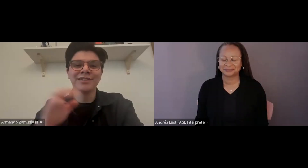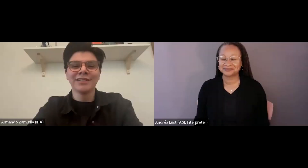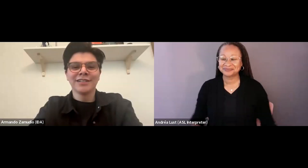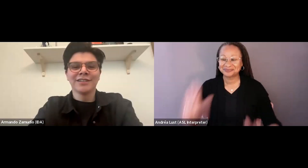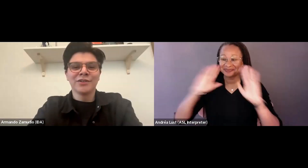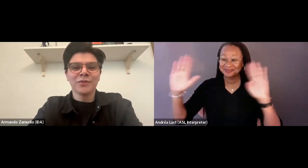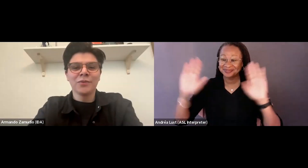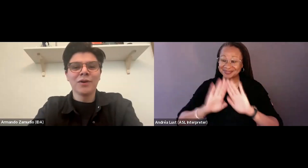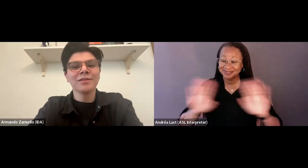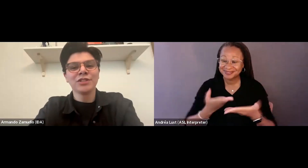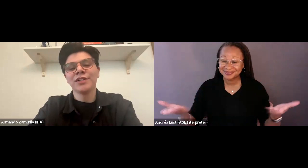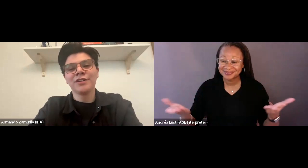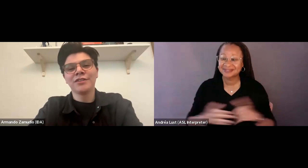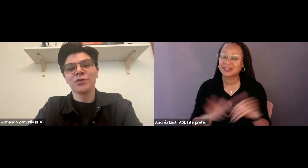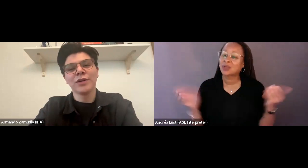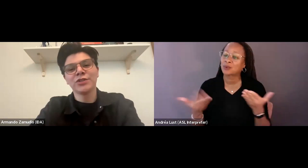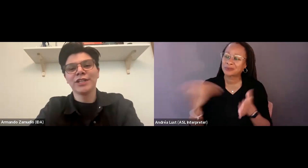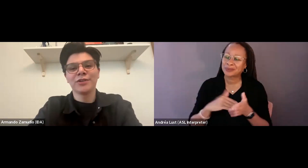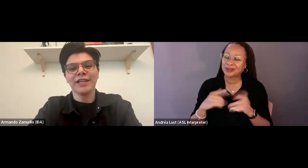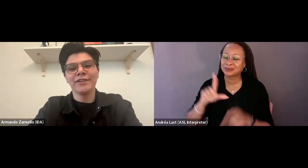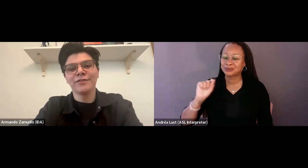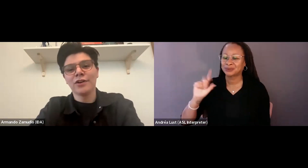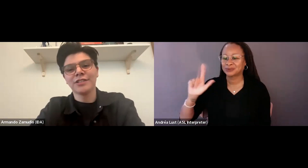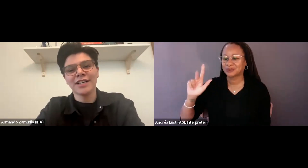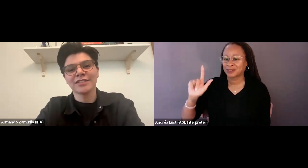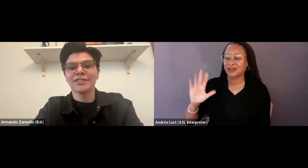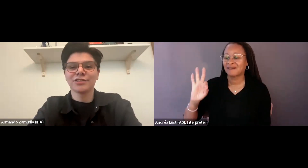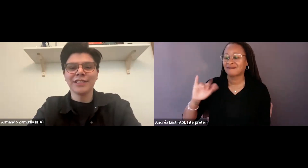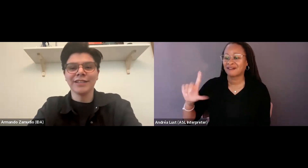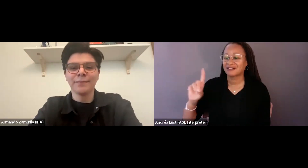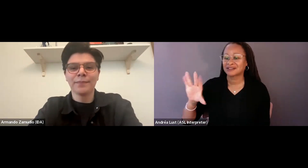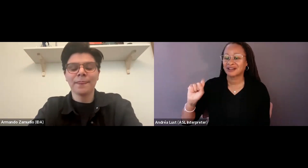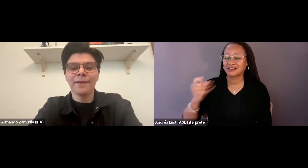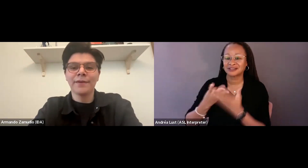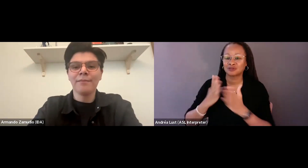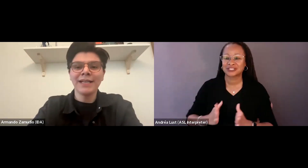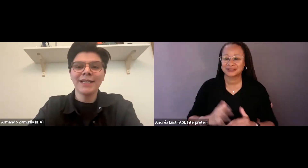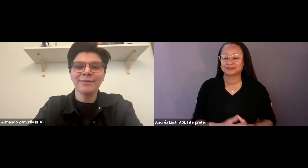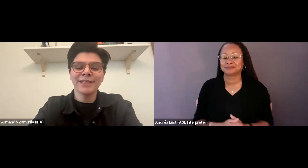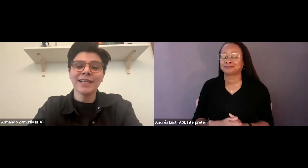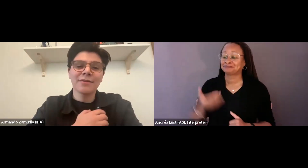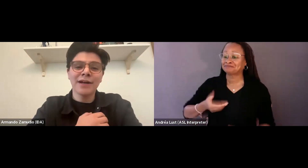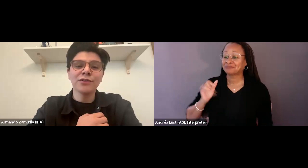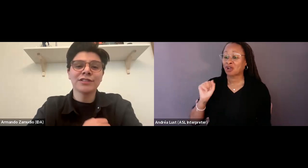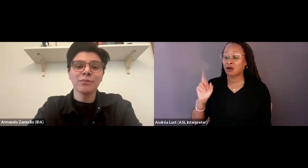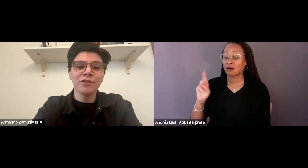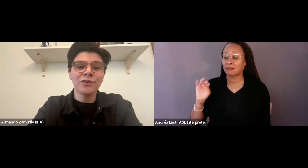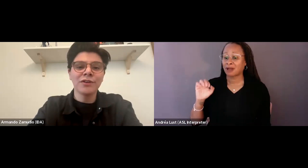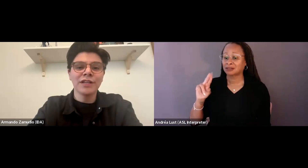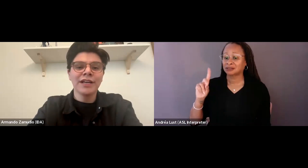Hello, everyone. Welcome to another 2023 FallDocs screening. My name is